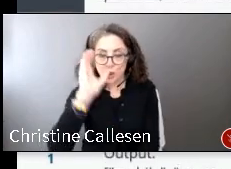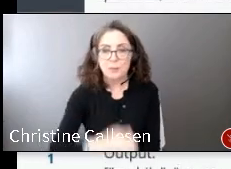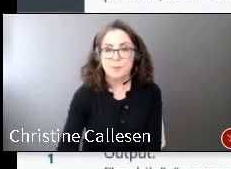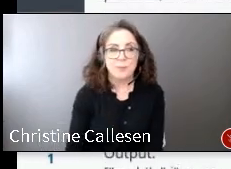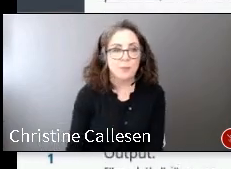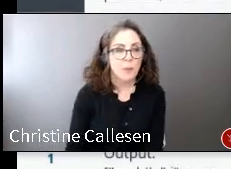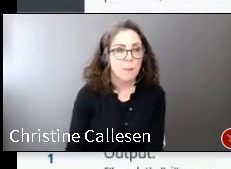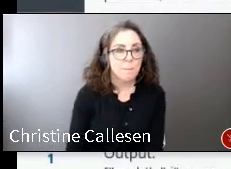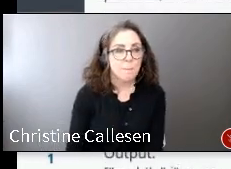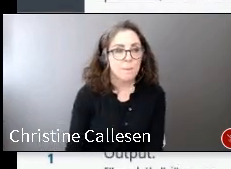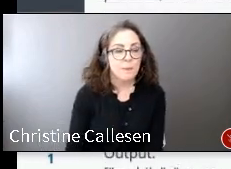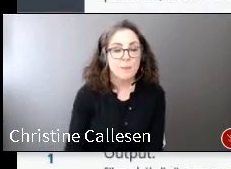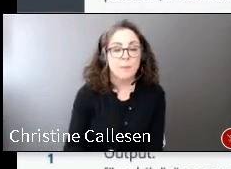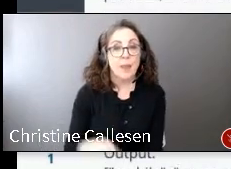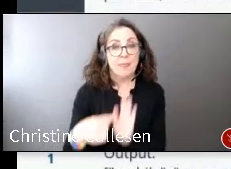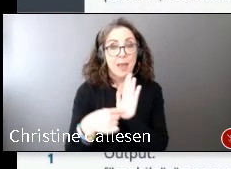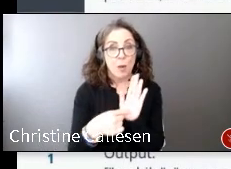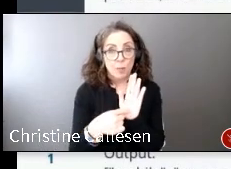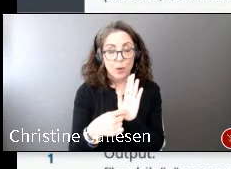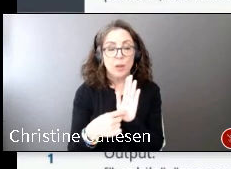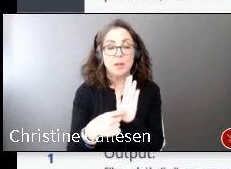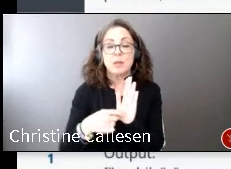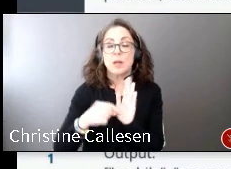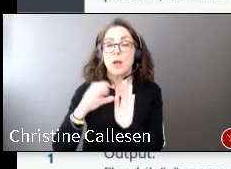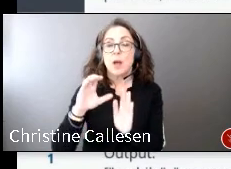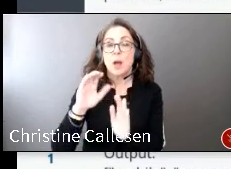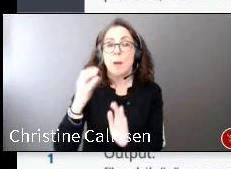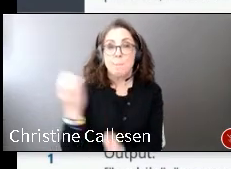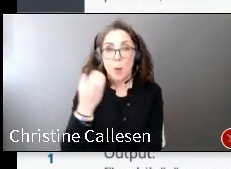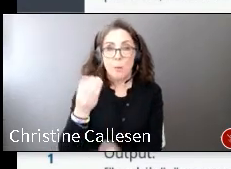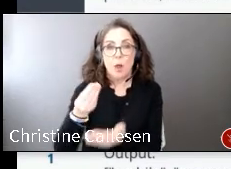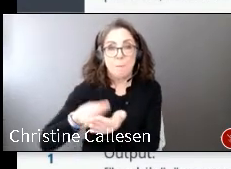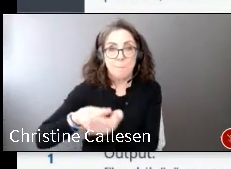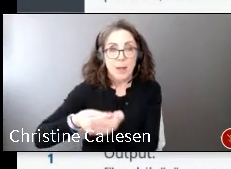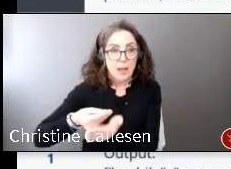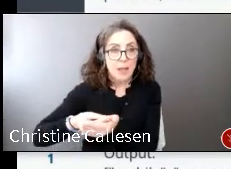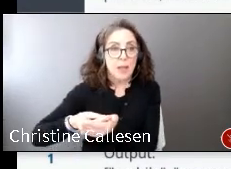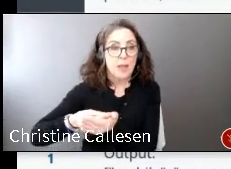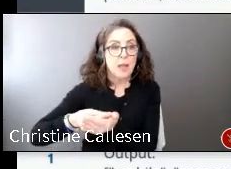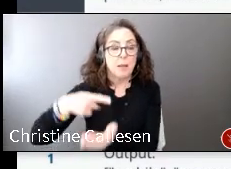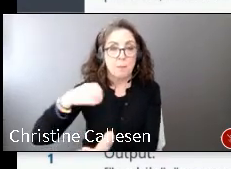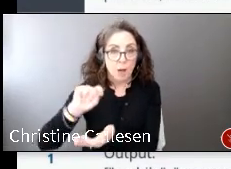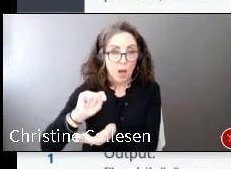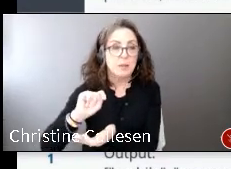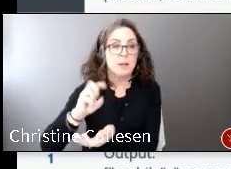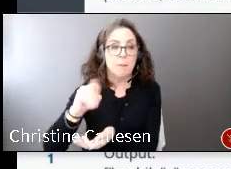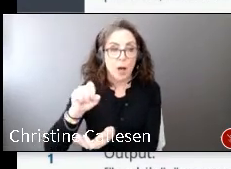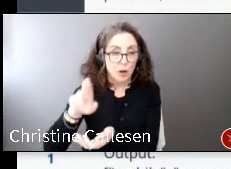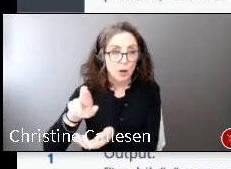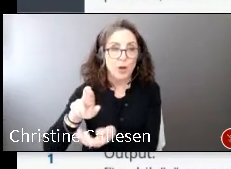output is mobile money pod monitor. So it looks like a list of strings.